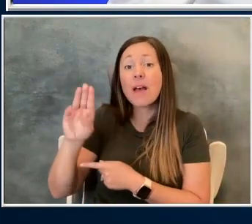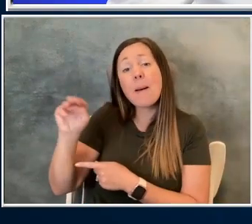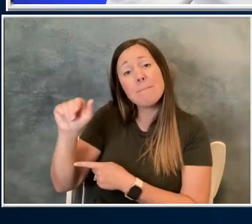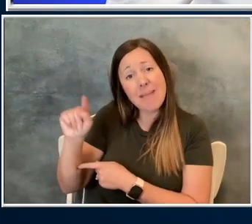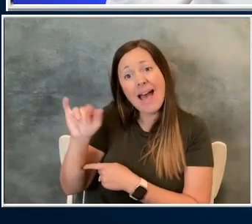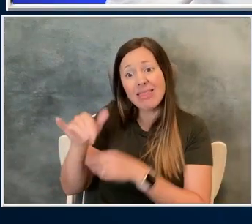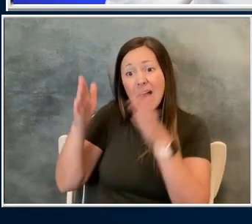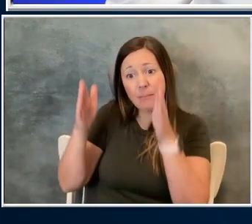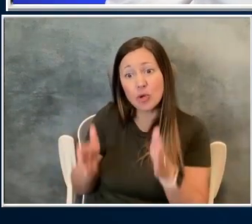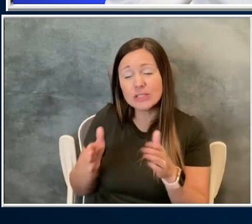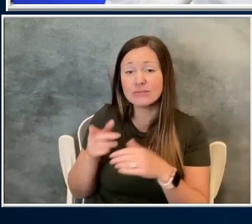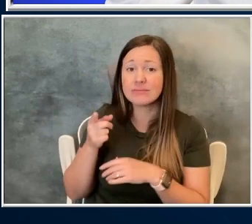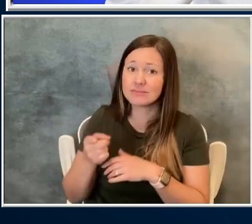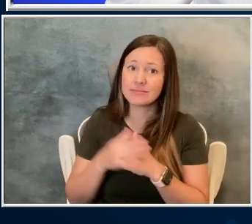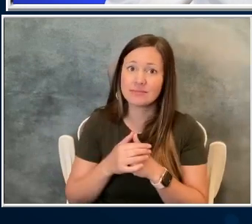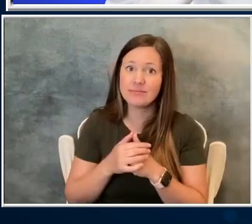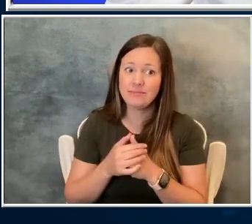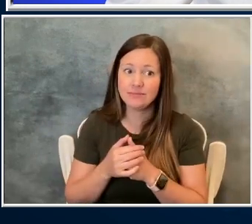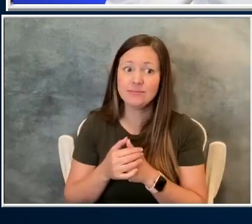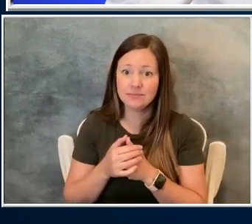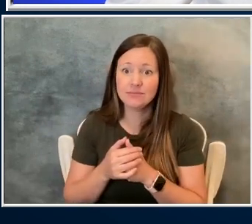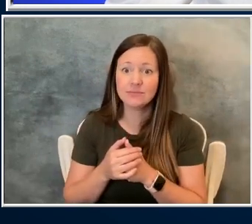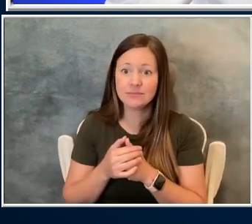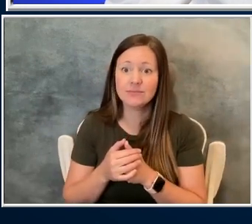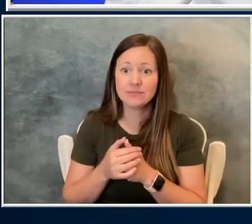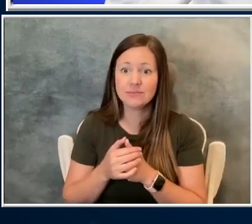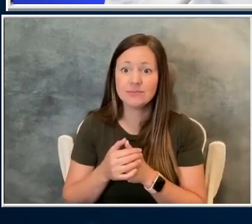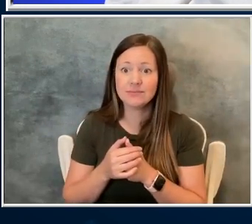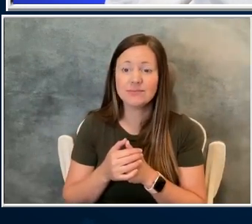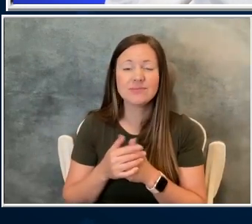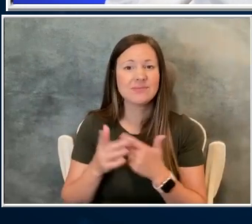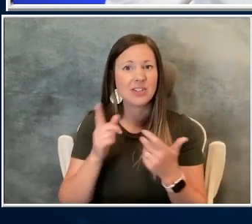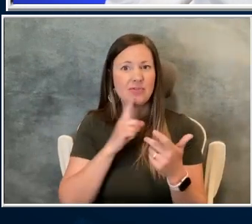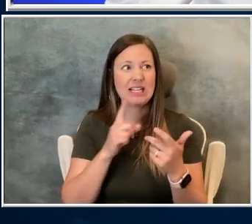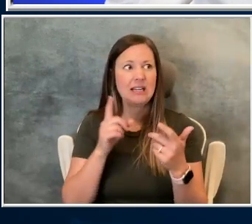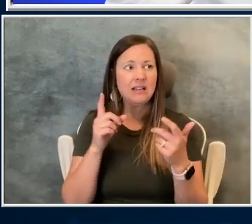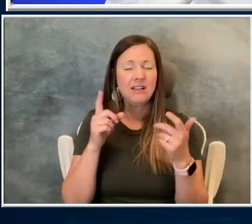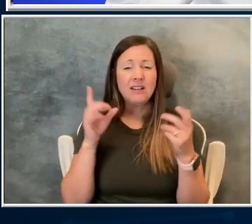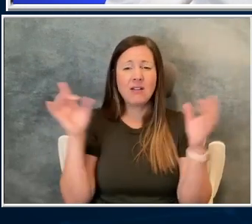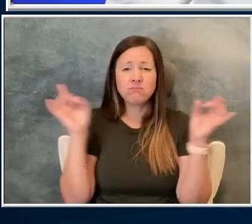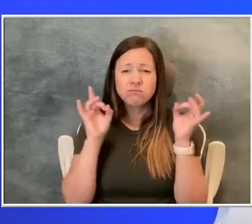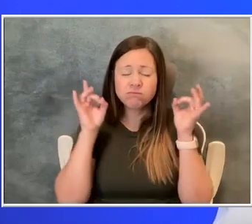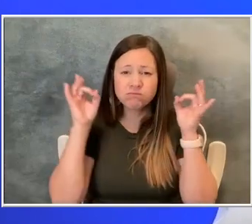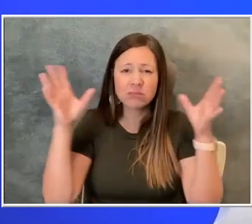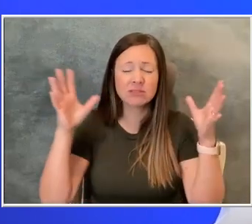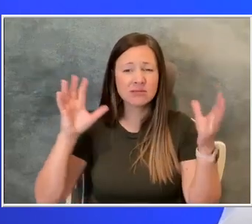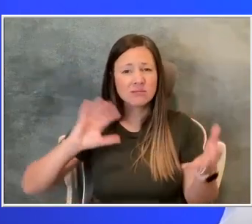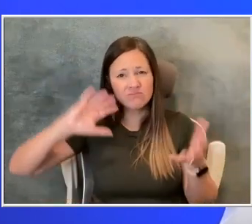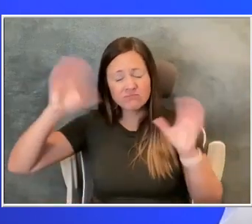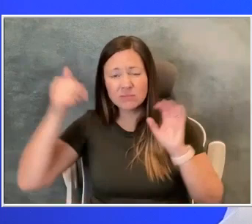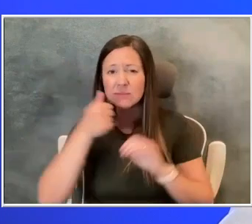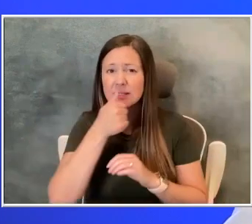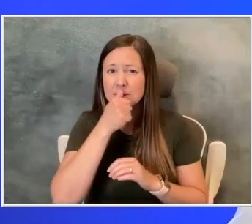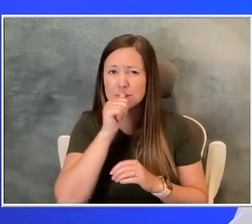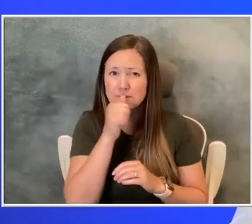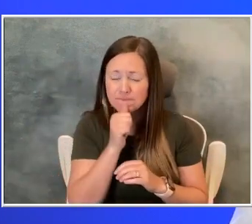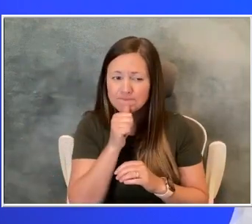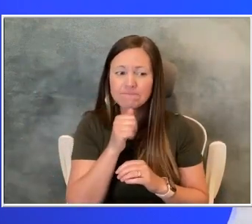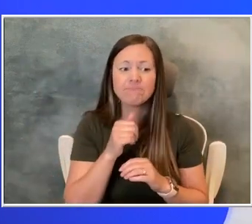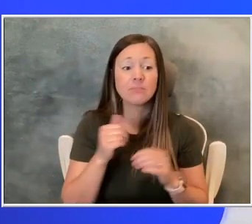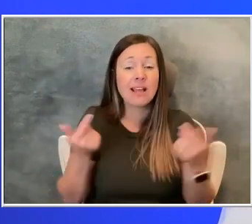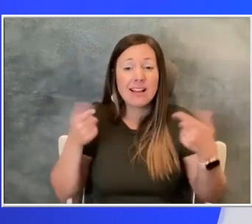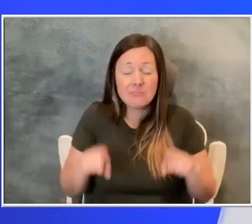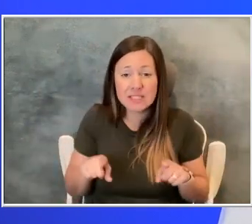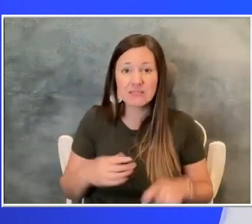okay? You know, out of tragedy, out of suffering comes inspiration, and